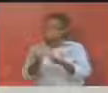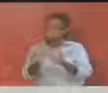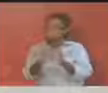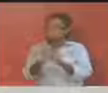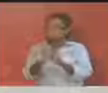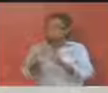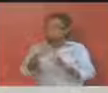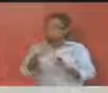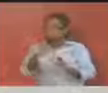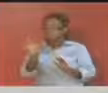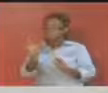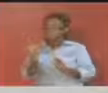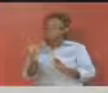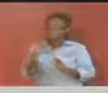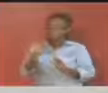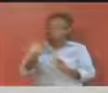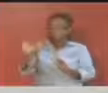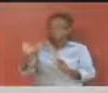and 6.